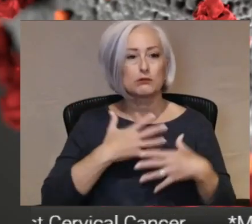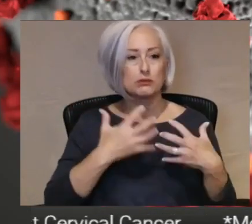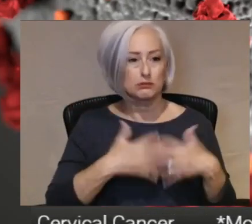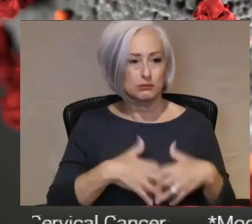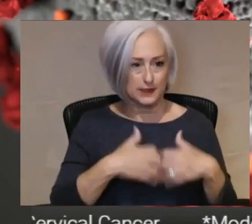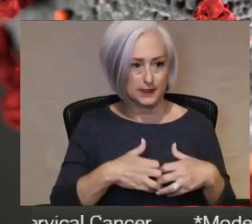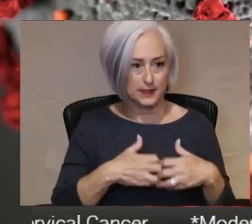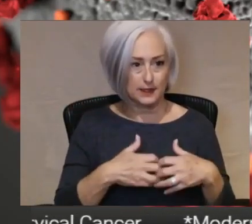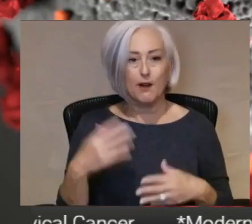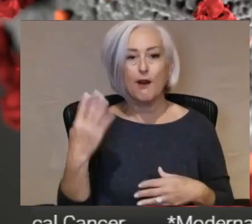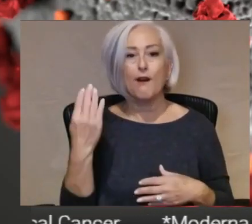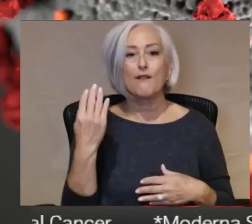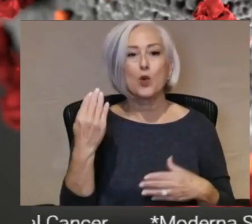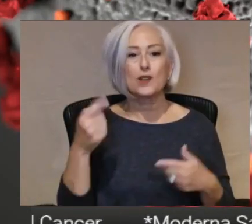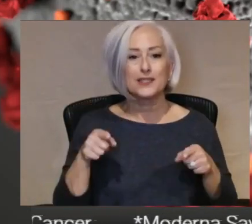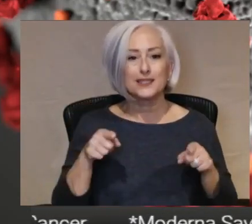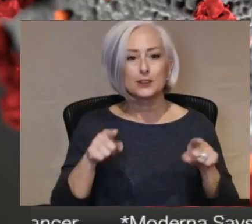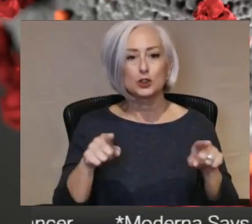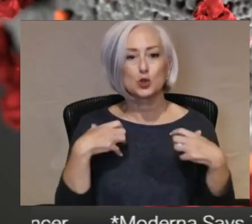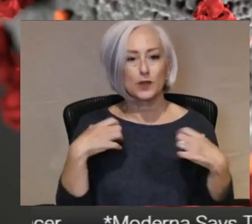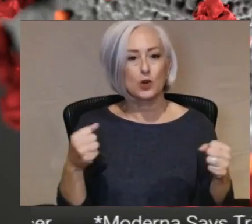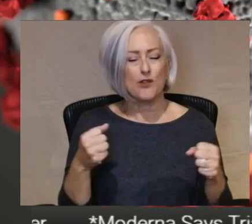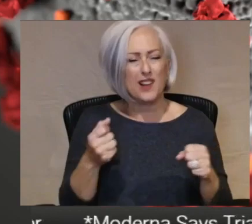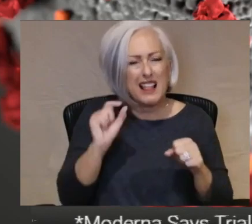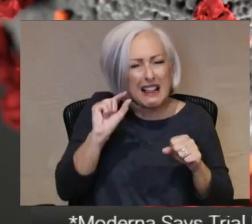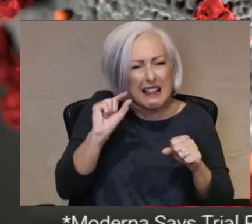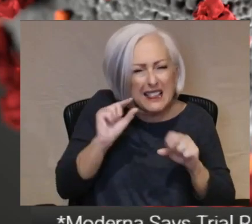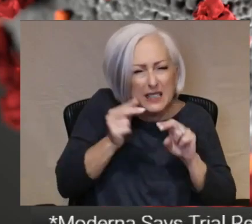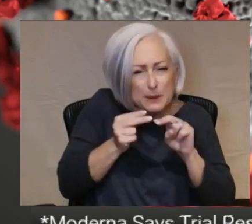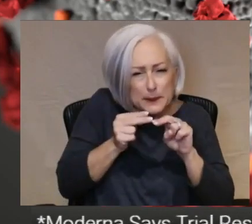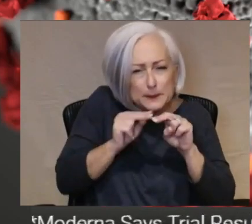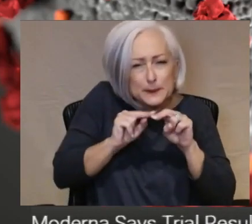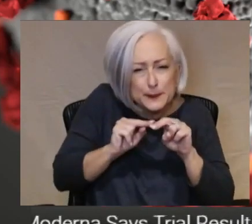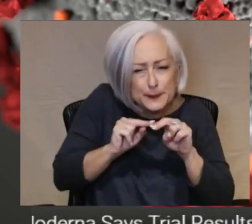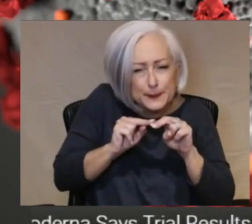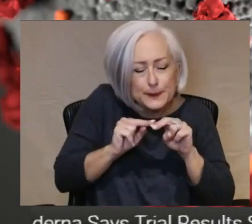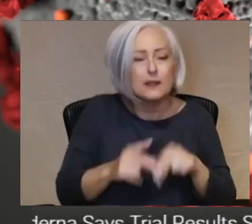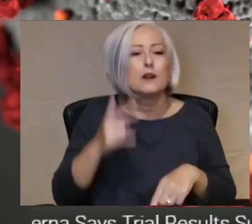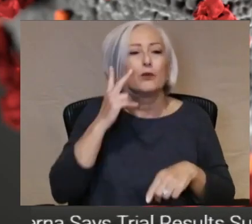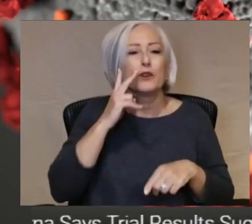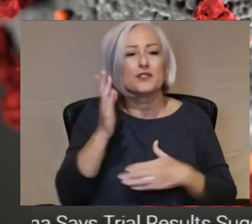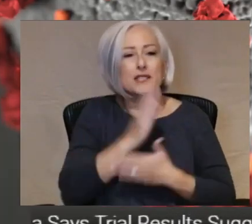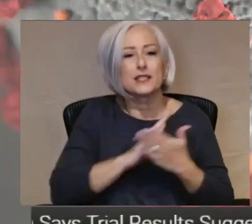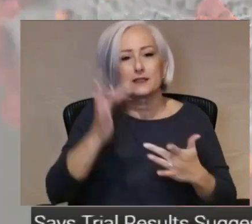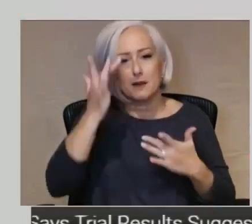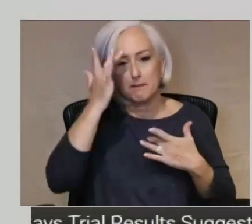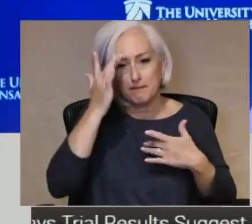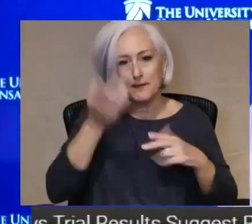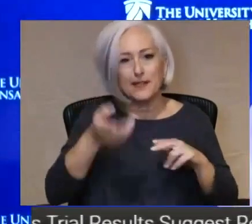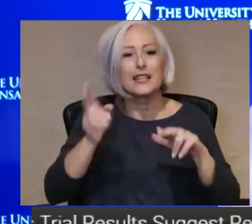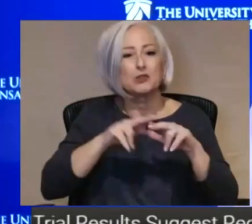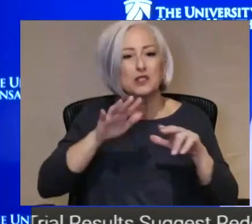Steve. We have. You know, we've seen cases overall increase in the nation. There's been a slight